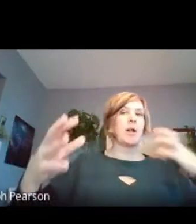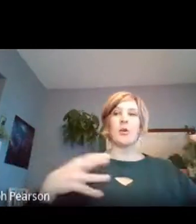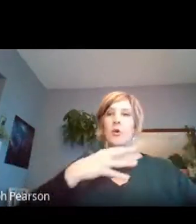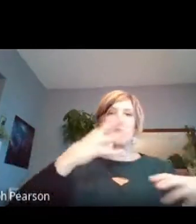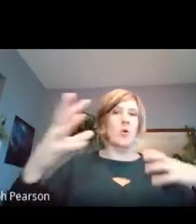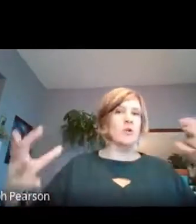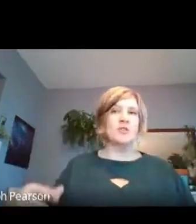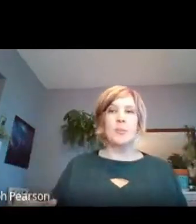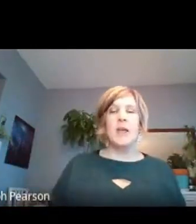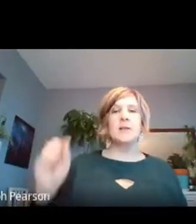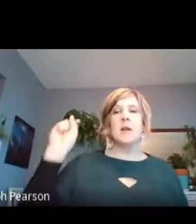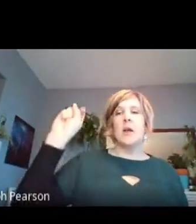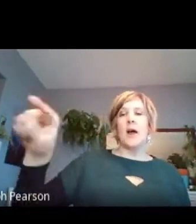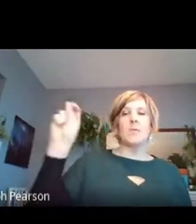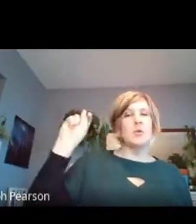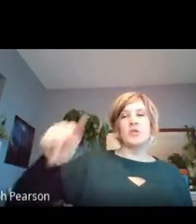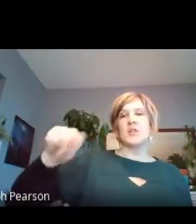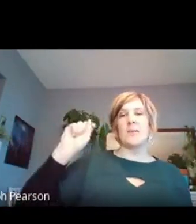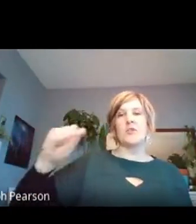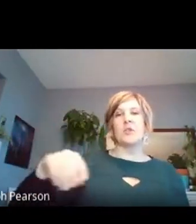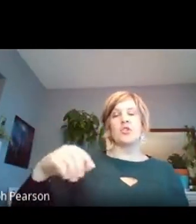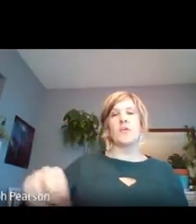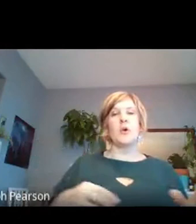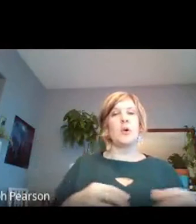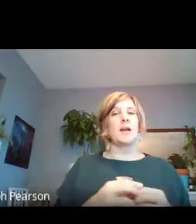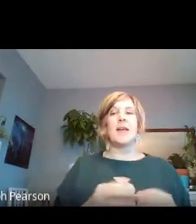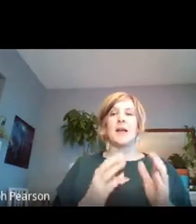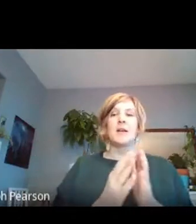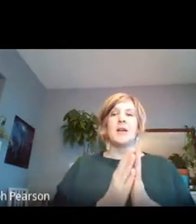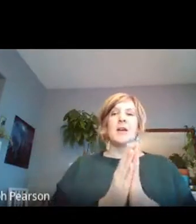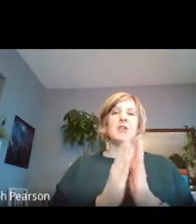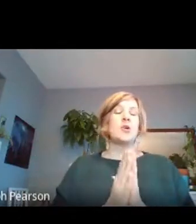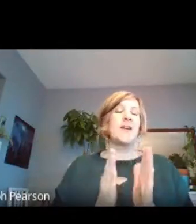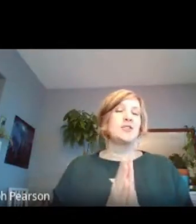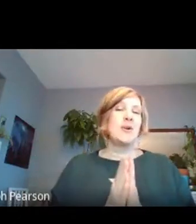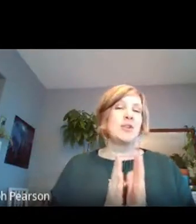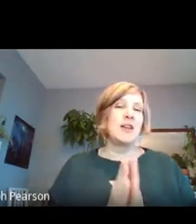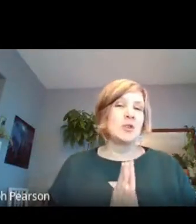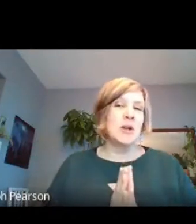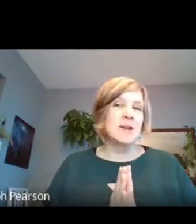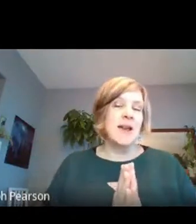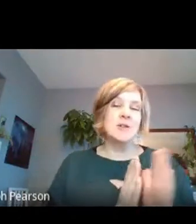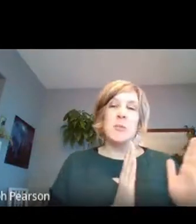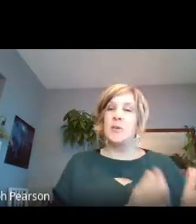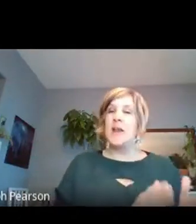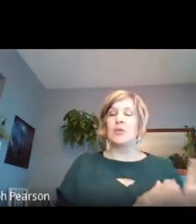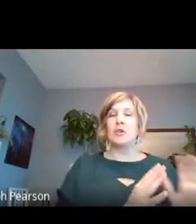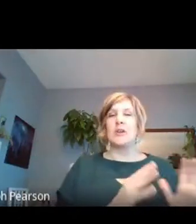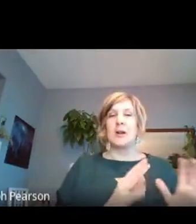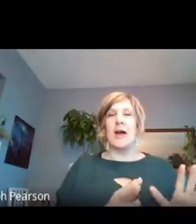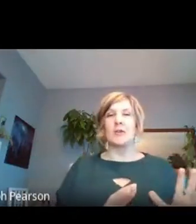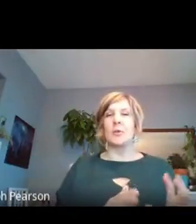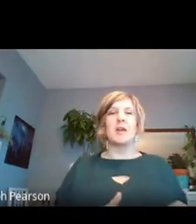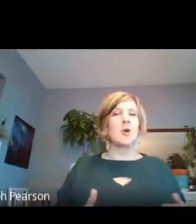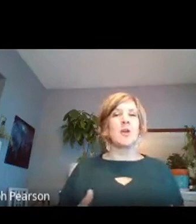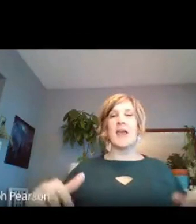a little quick corners debate um you can just have the student shuffle again you don't have to do everything as quickly as you may have been able to